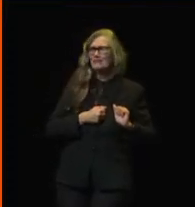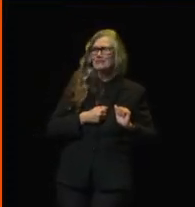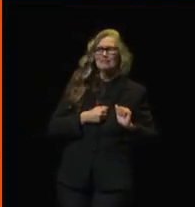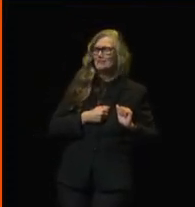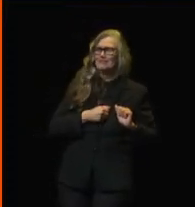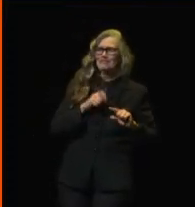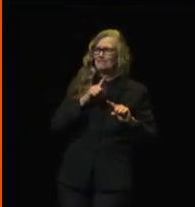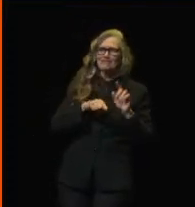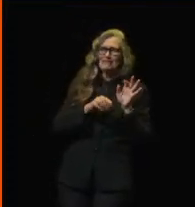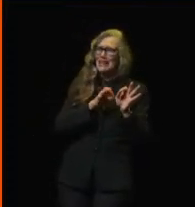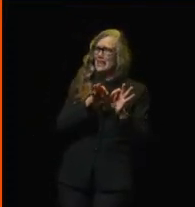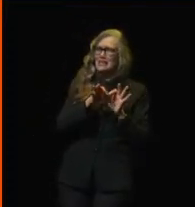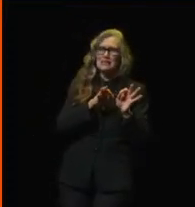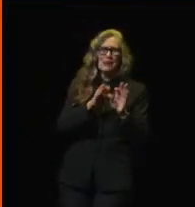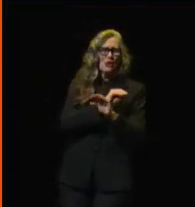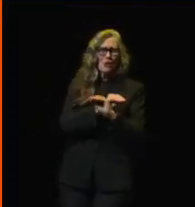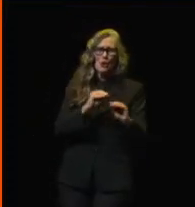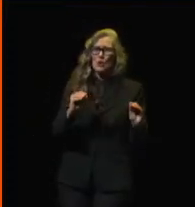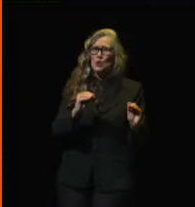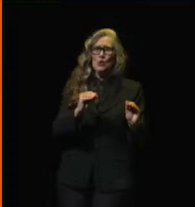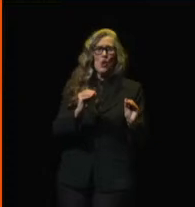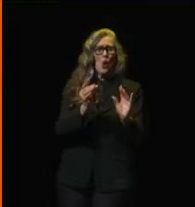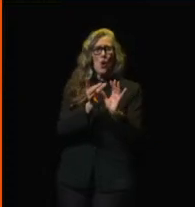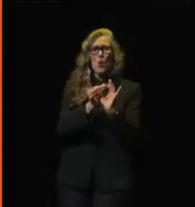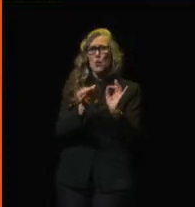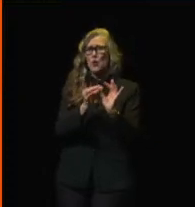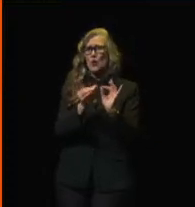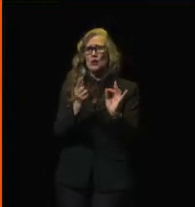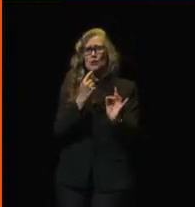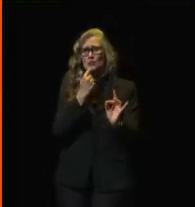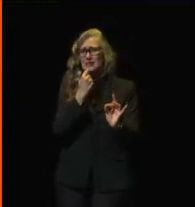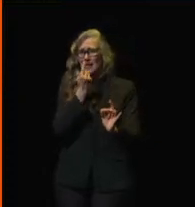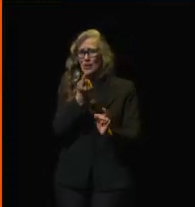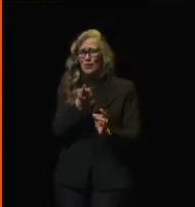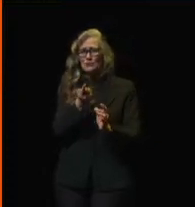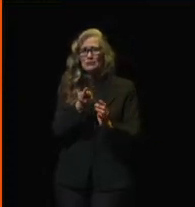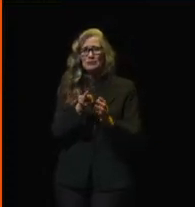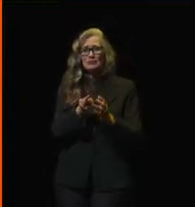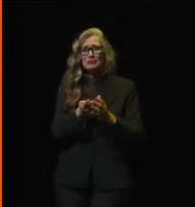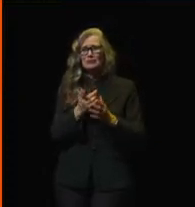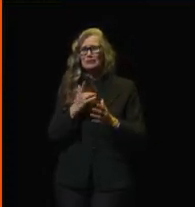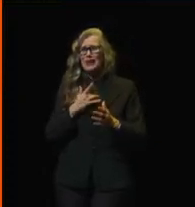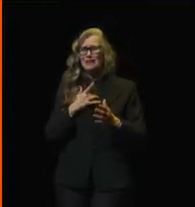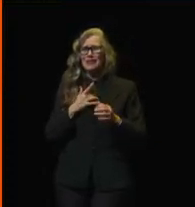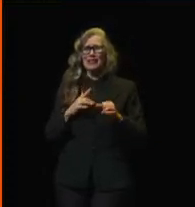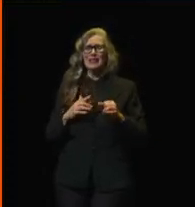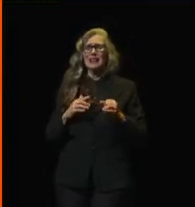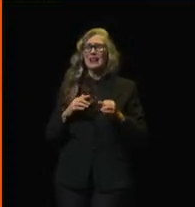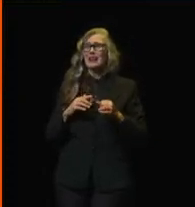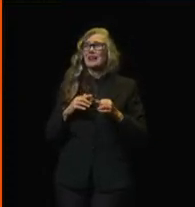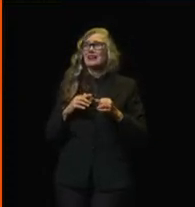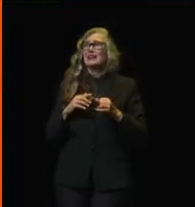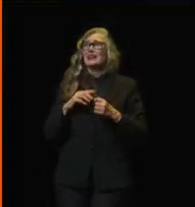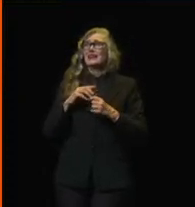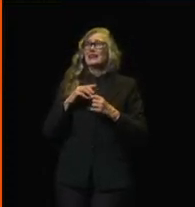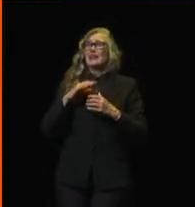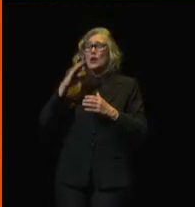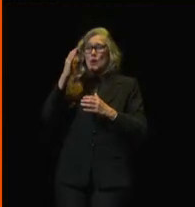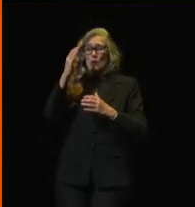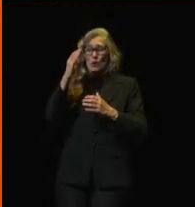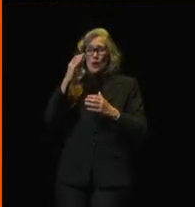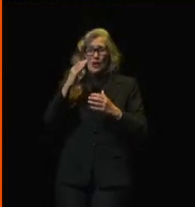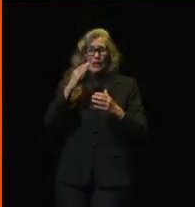friend. And of course, we find ourselves at a moment when it seems the world